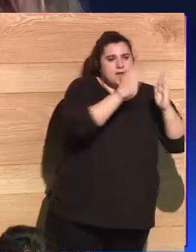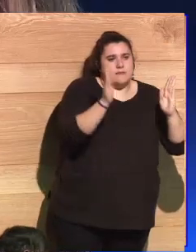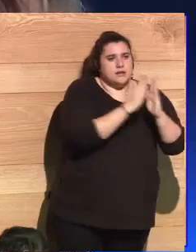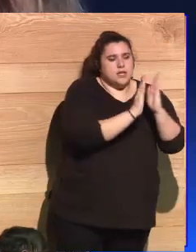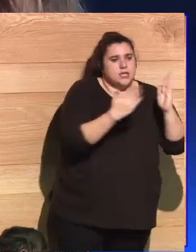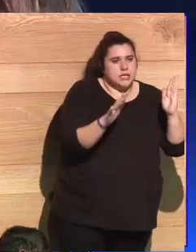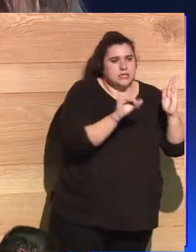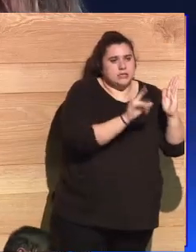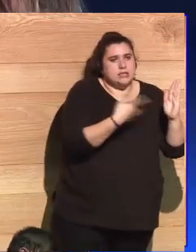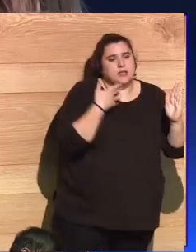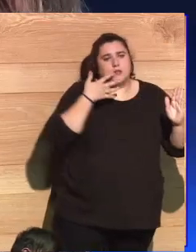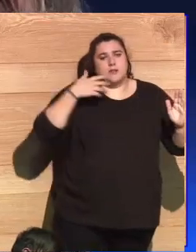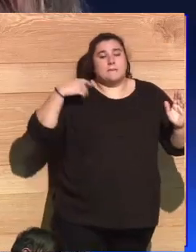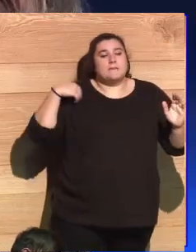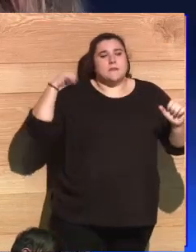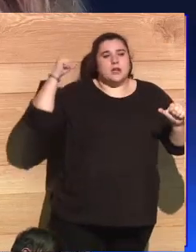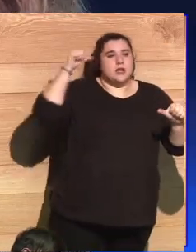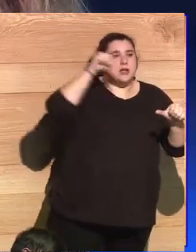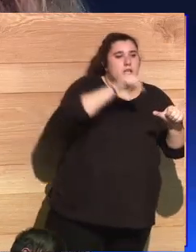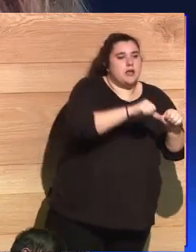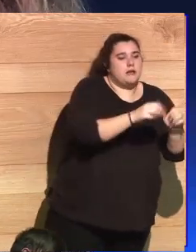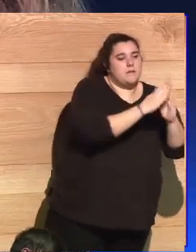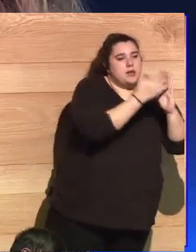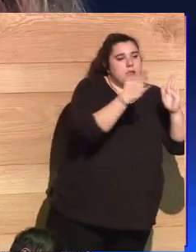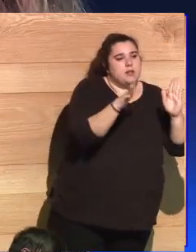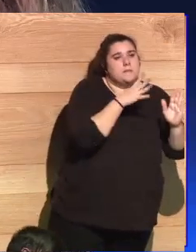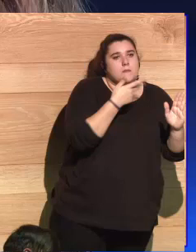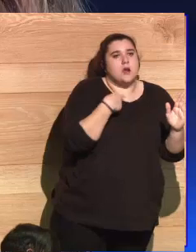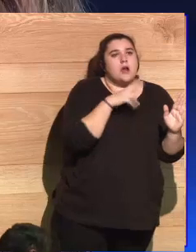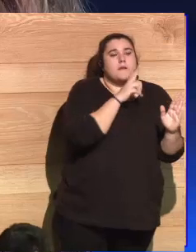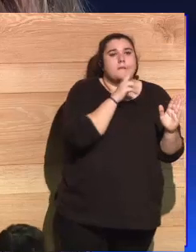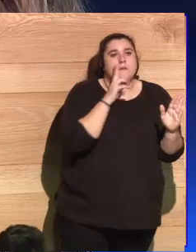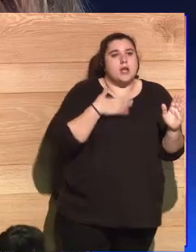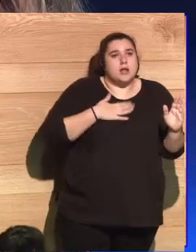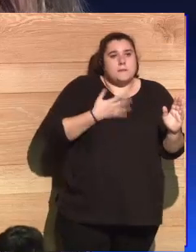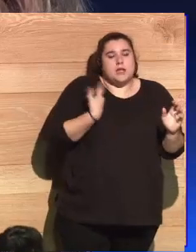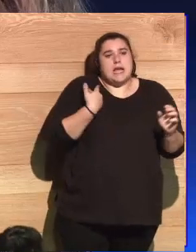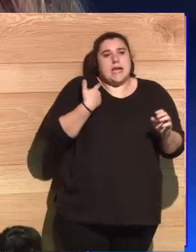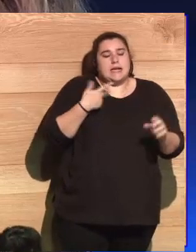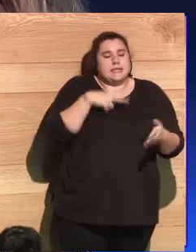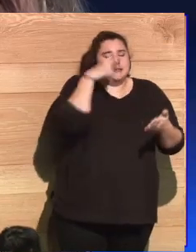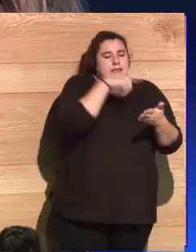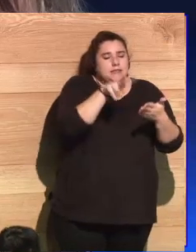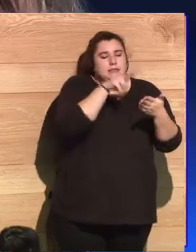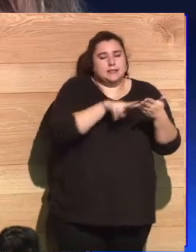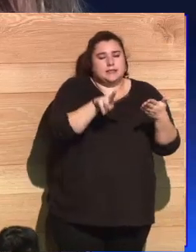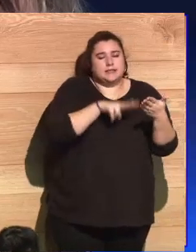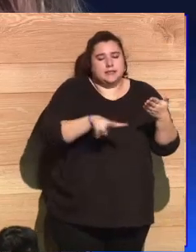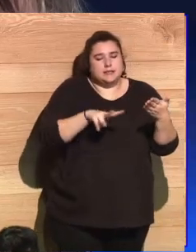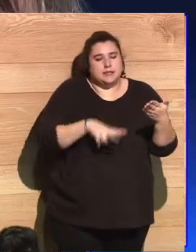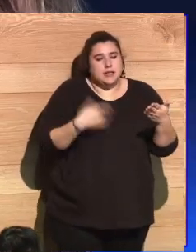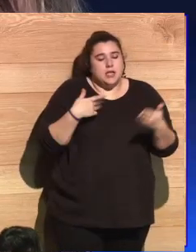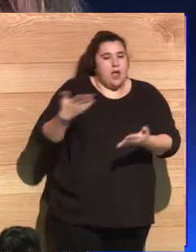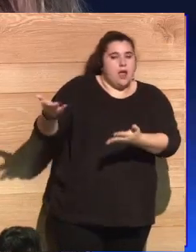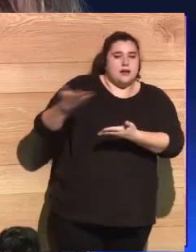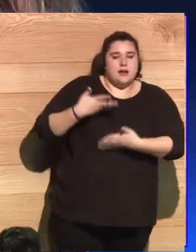are. My mother was a great reader. That was the greatest gift she ever gave me, was teaching me to read before I even started the first year